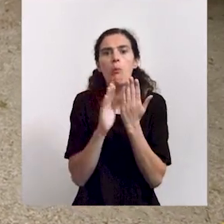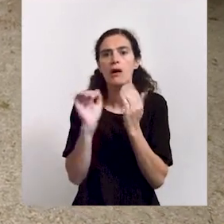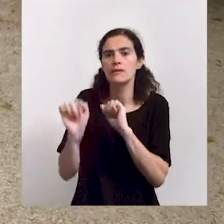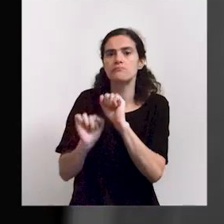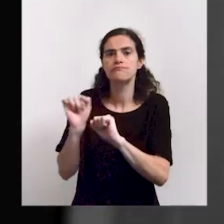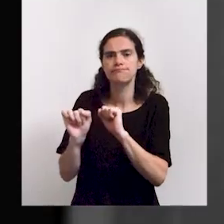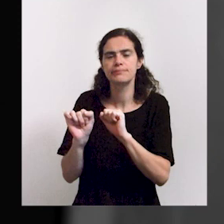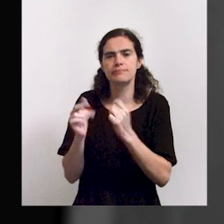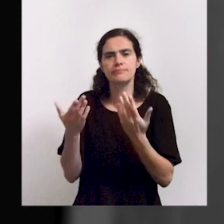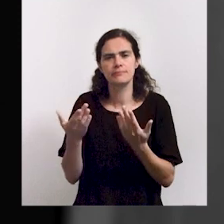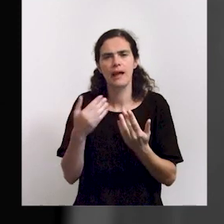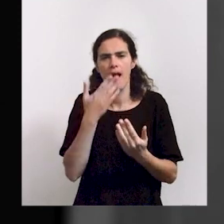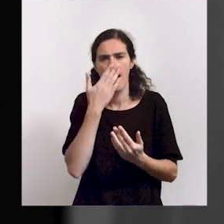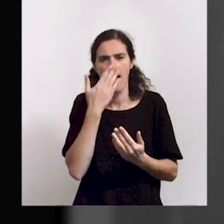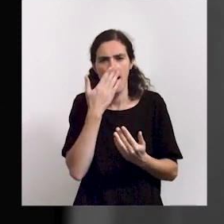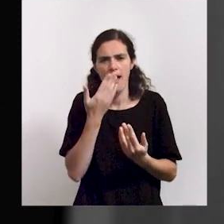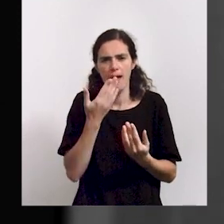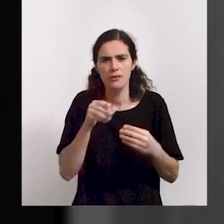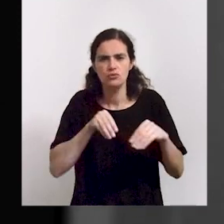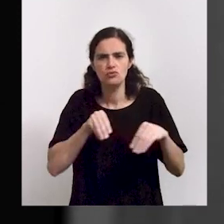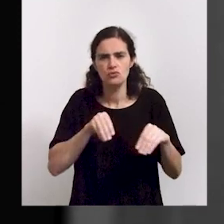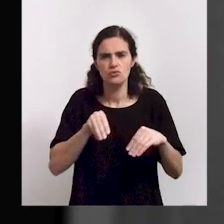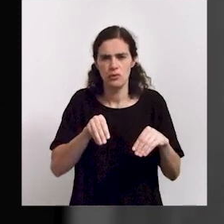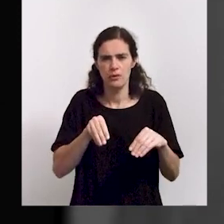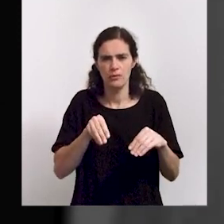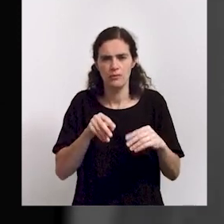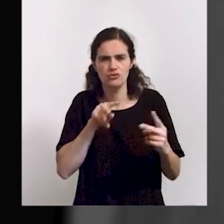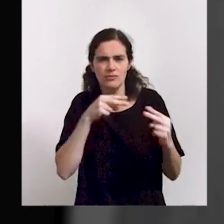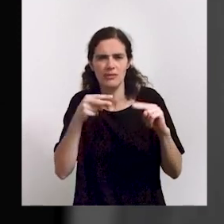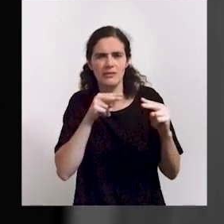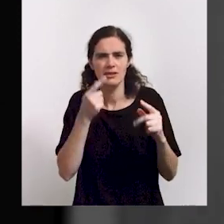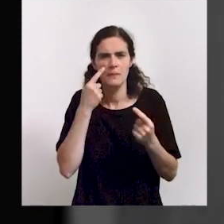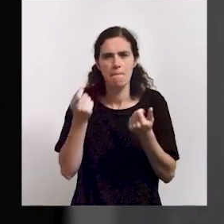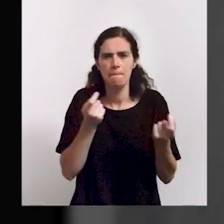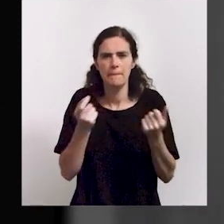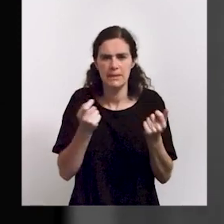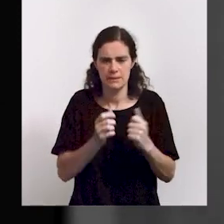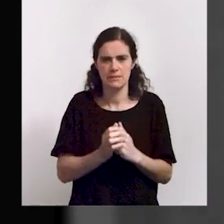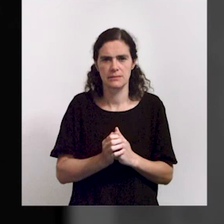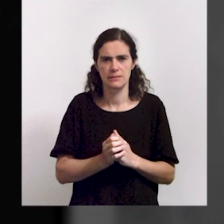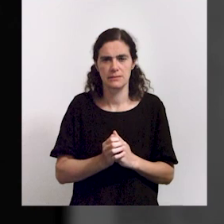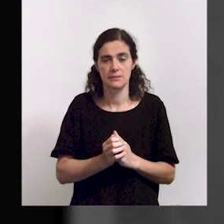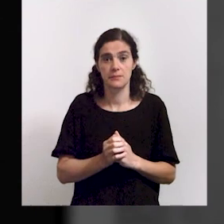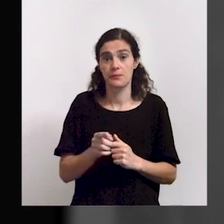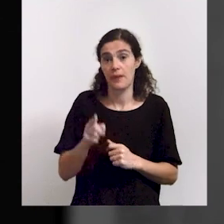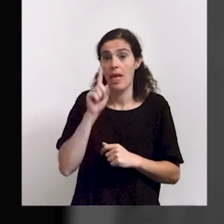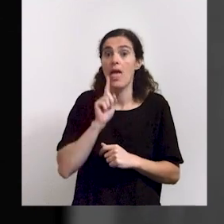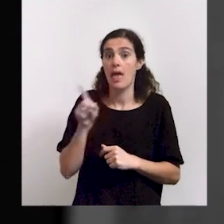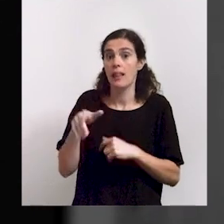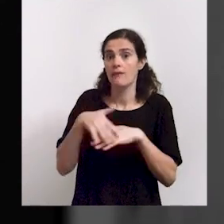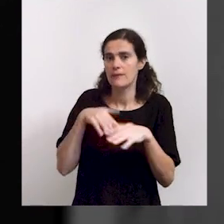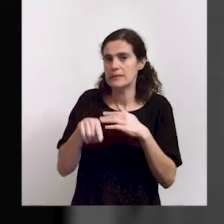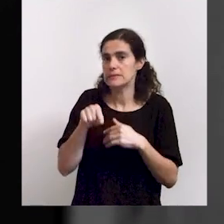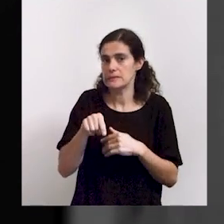same strategies that what Yoko Ono is doing here. Marcel Duchamp's piece was